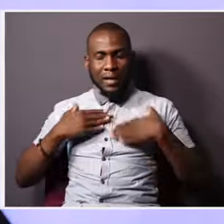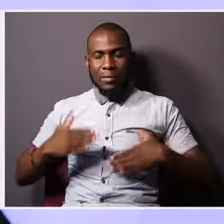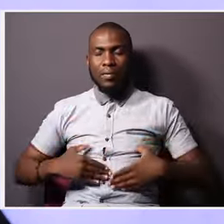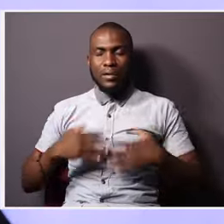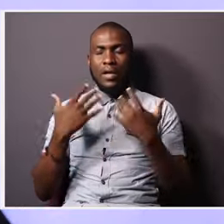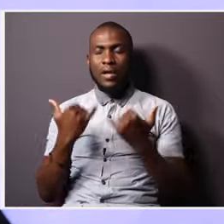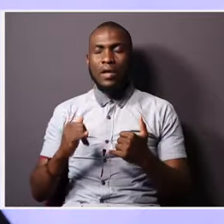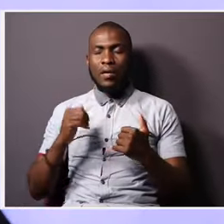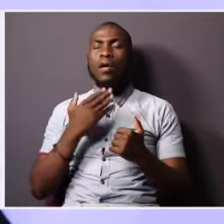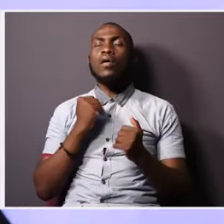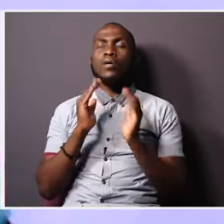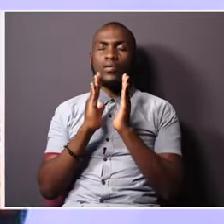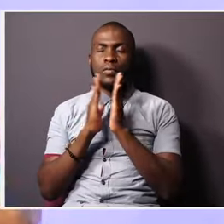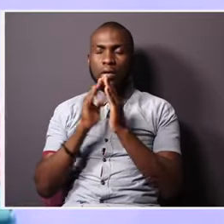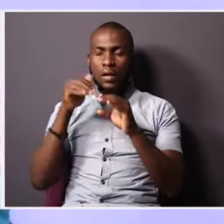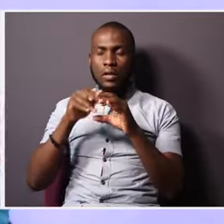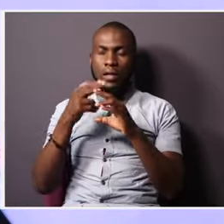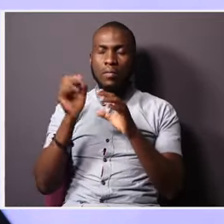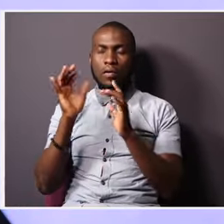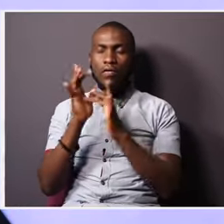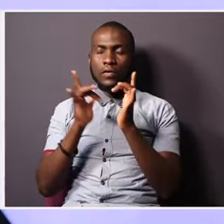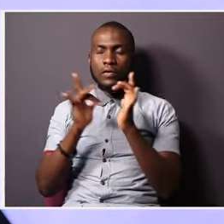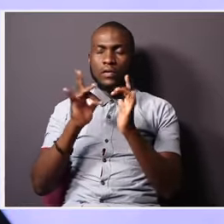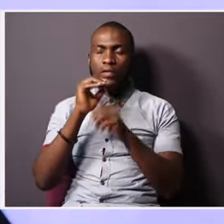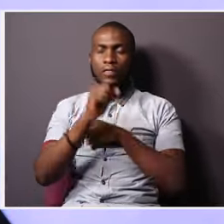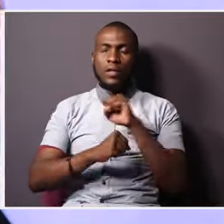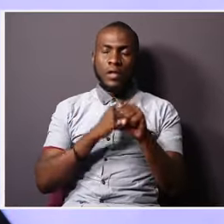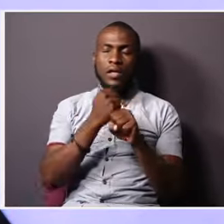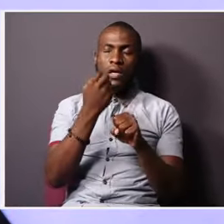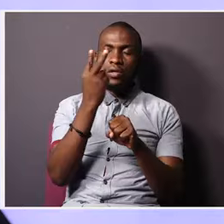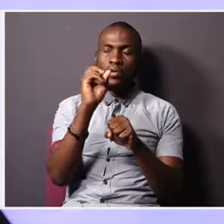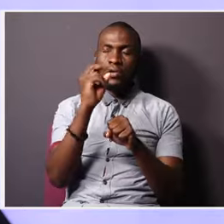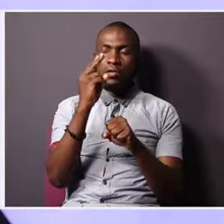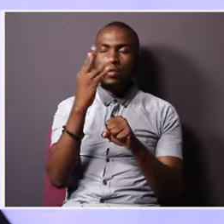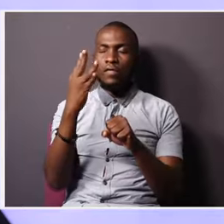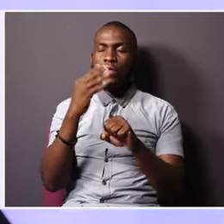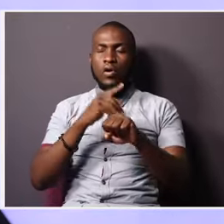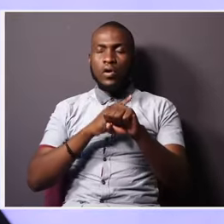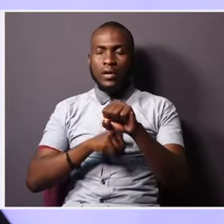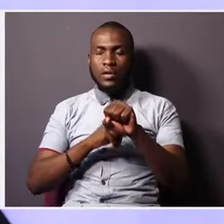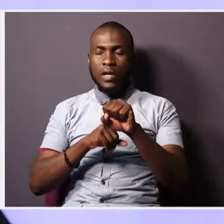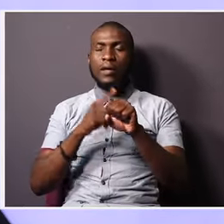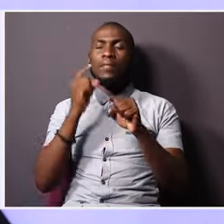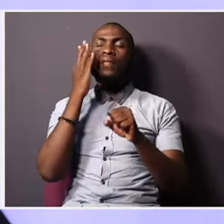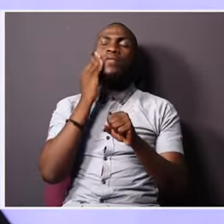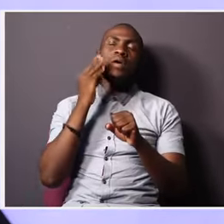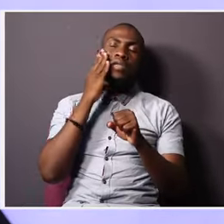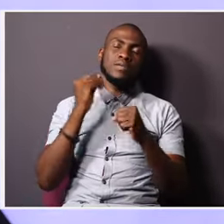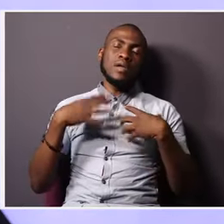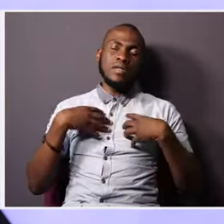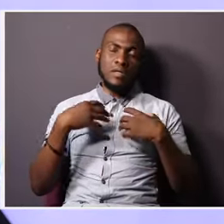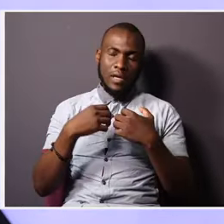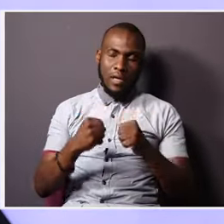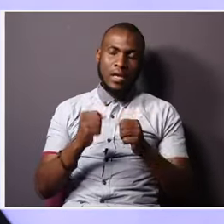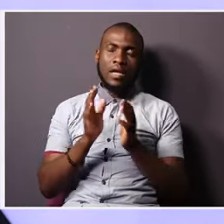right now, I want to pray in the name of Jesus that 2024 will be a time when they experience healing